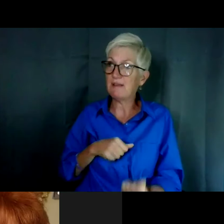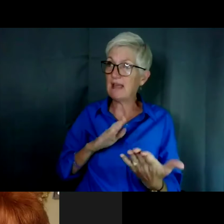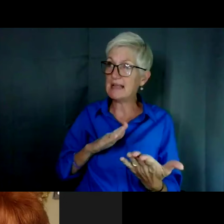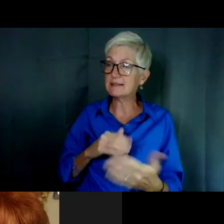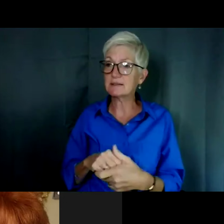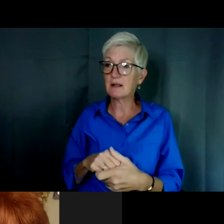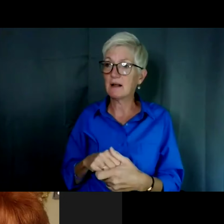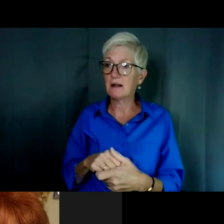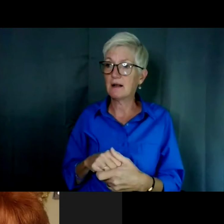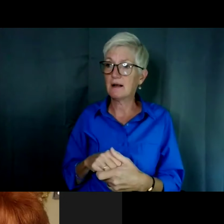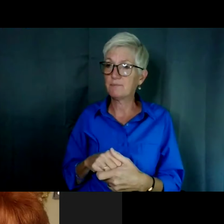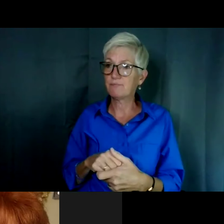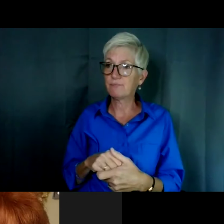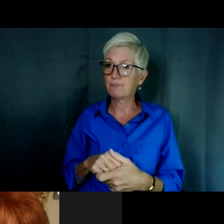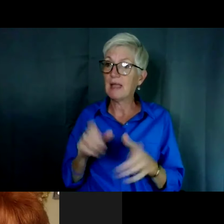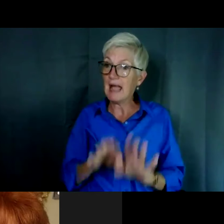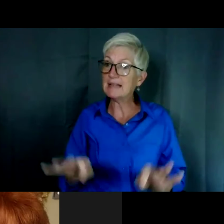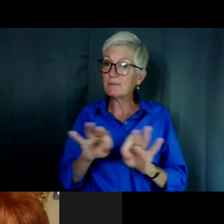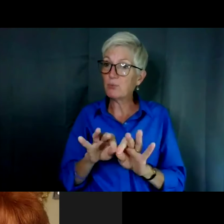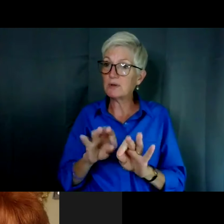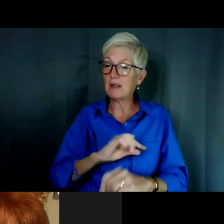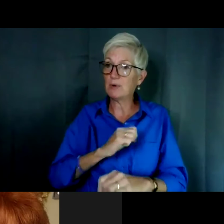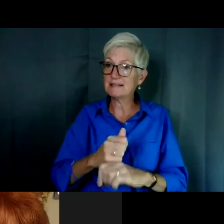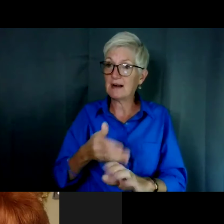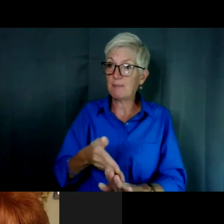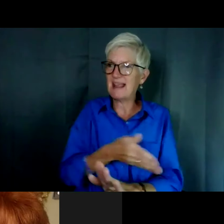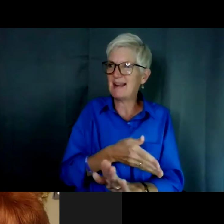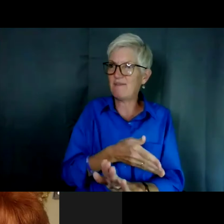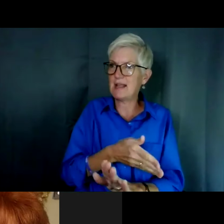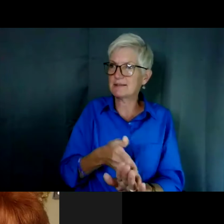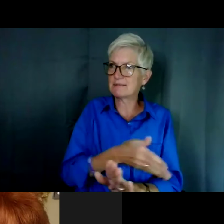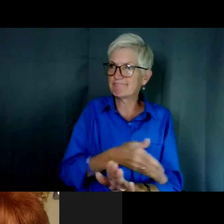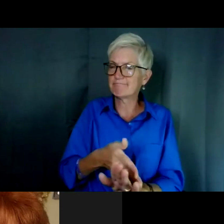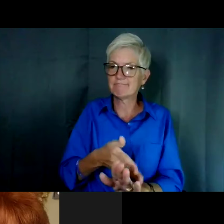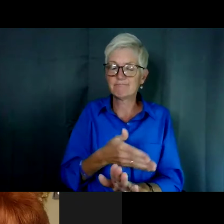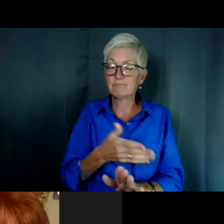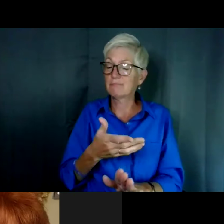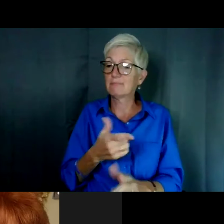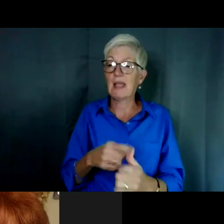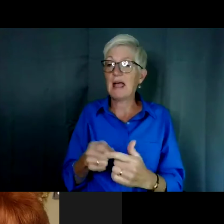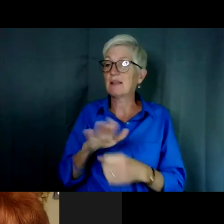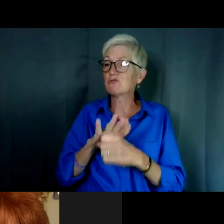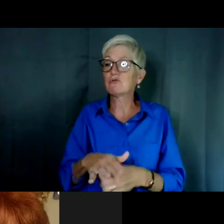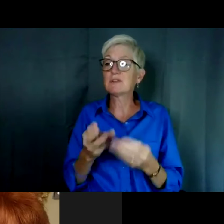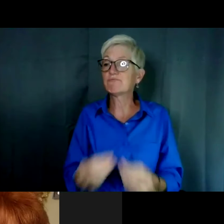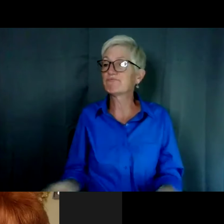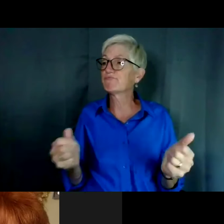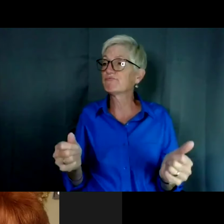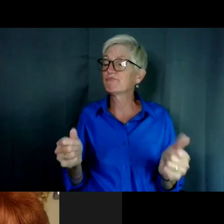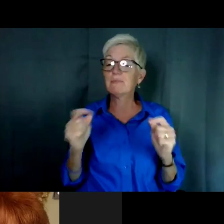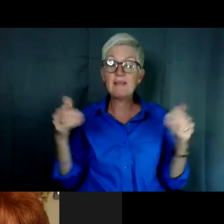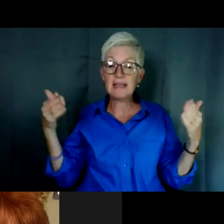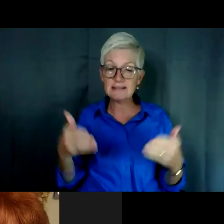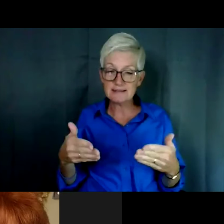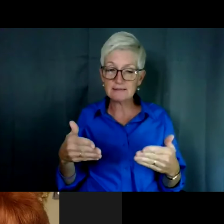it's important that, you know, it's done in advance, and it makes everything a lot more stress-free, and they can concentrate on why they're